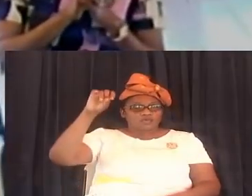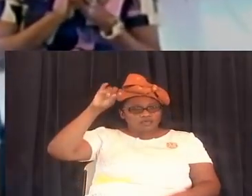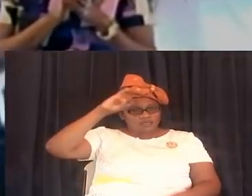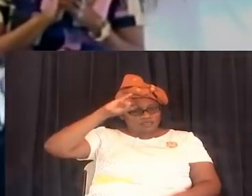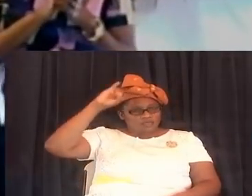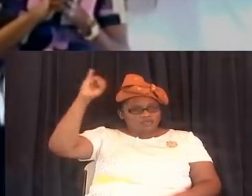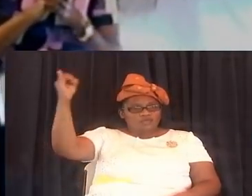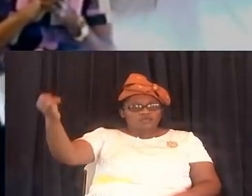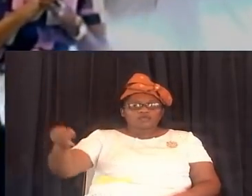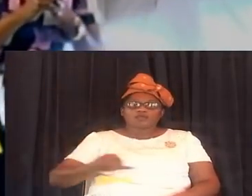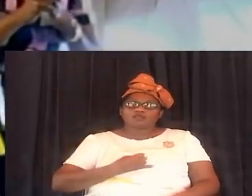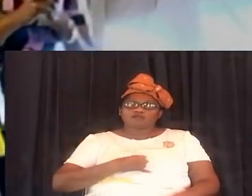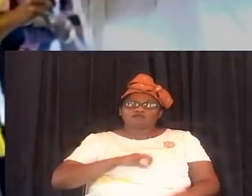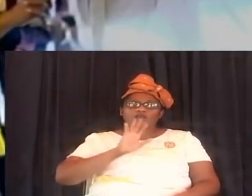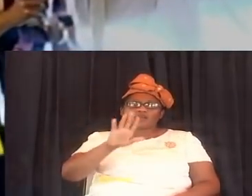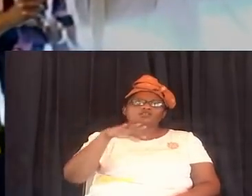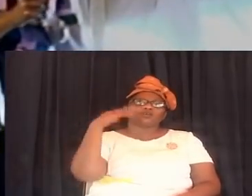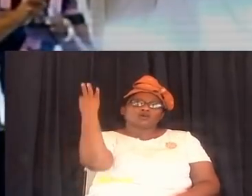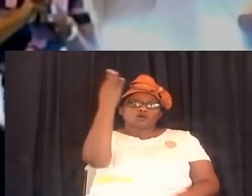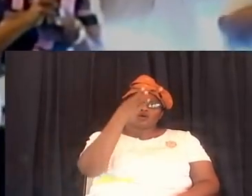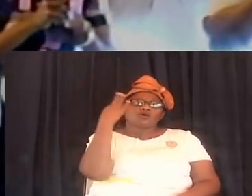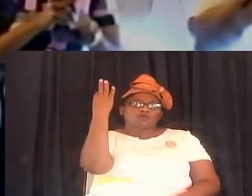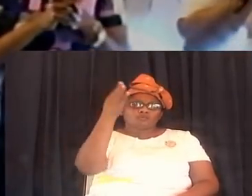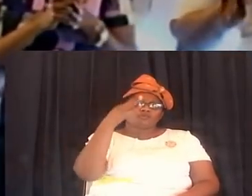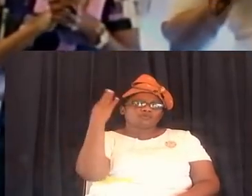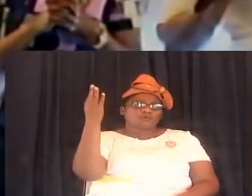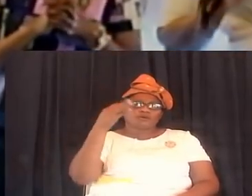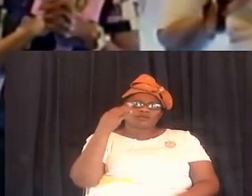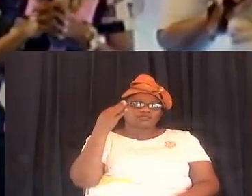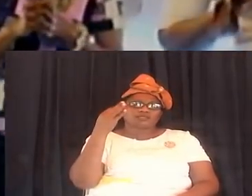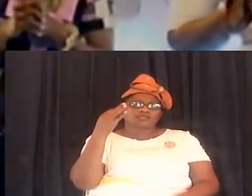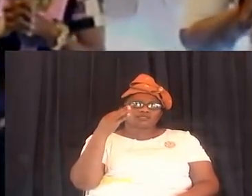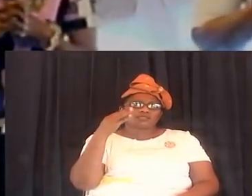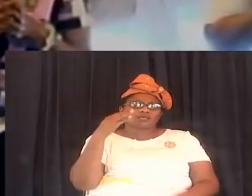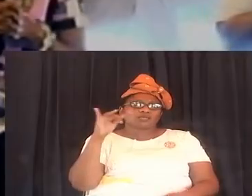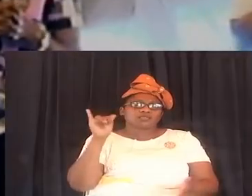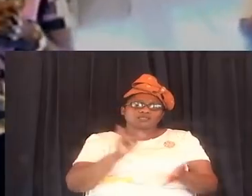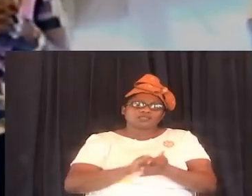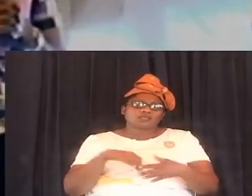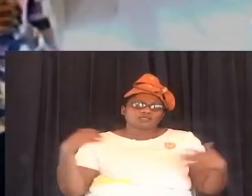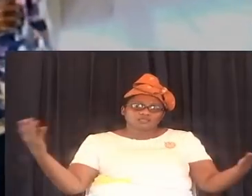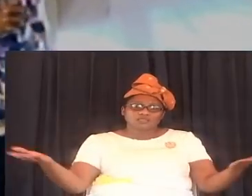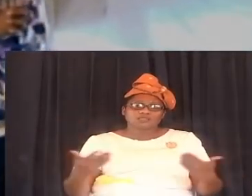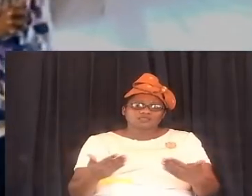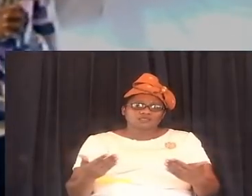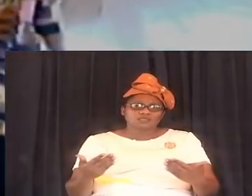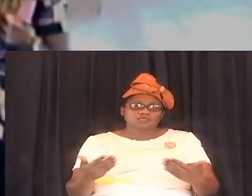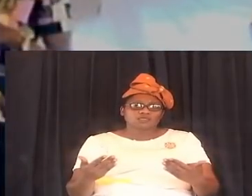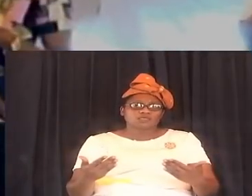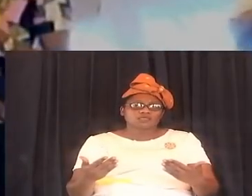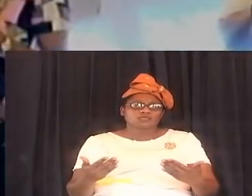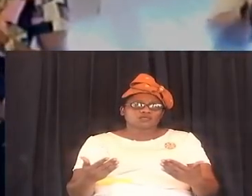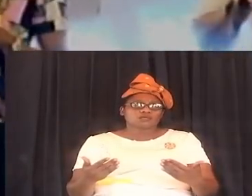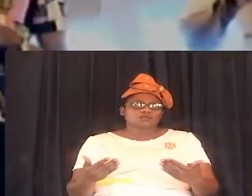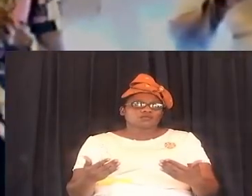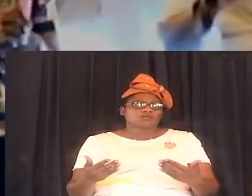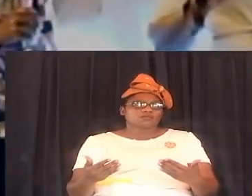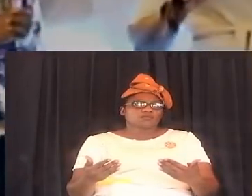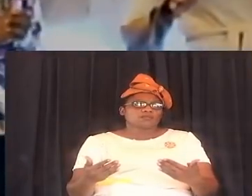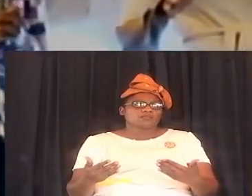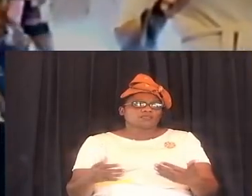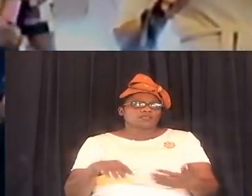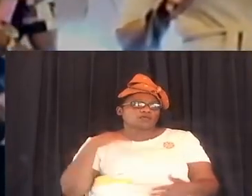ever here. There's not a moment that you're not here, our Father. And we are just here to